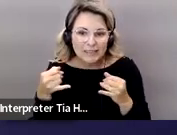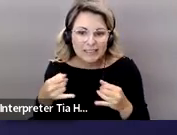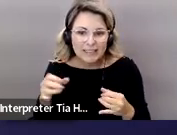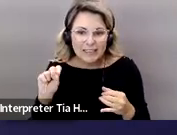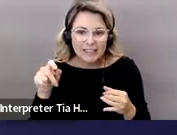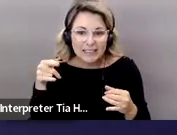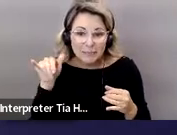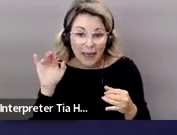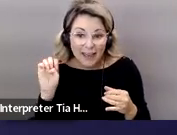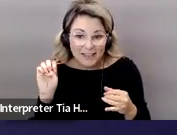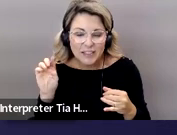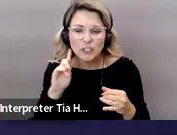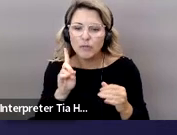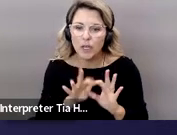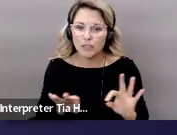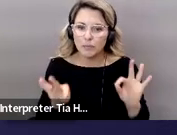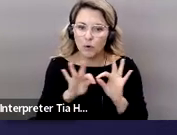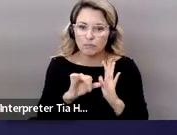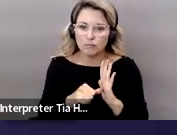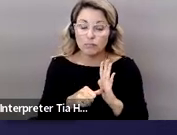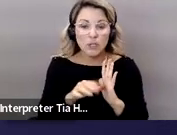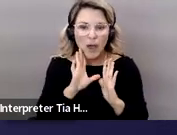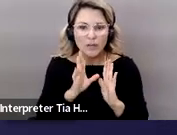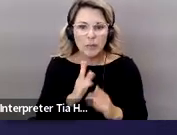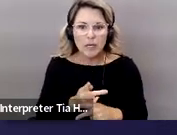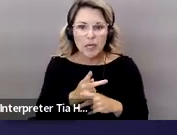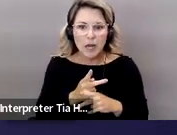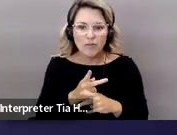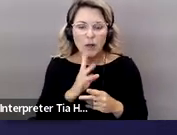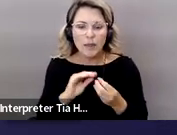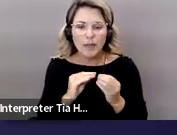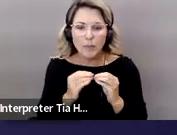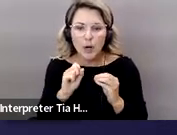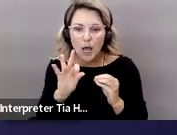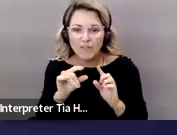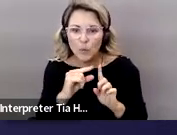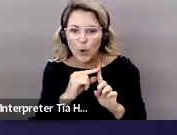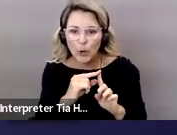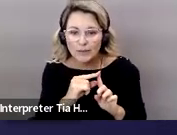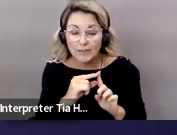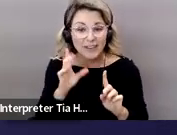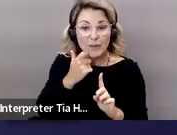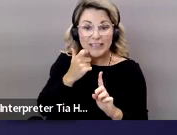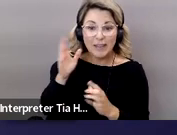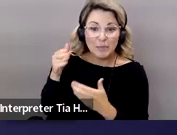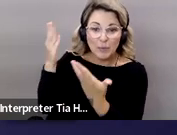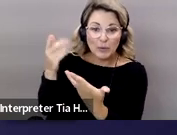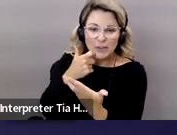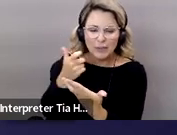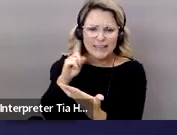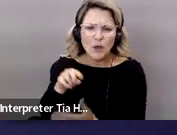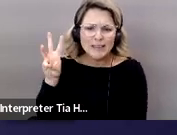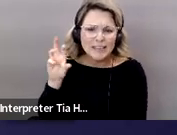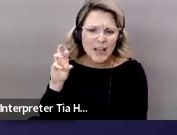very carefully for the number of words that are in an abstract. Like, we did a proposal not too long ago and it said you can have